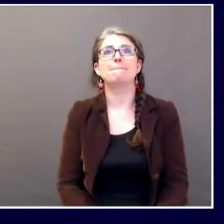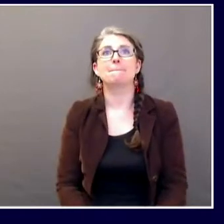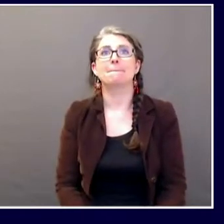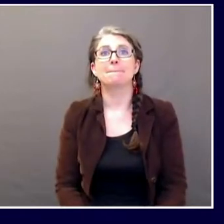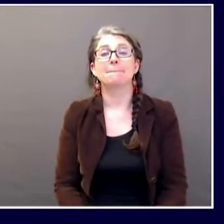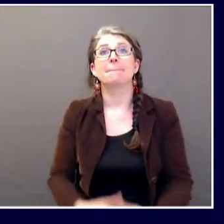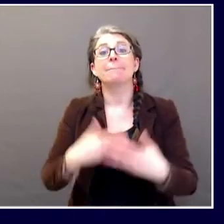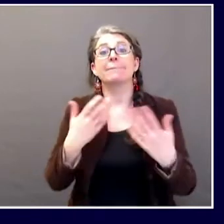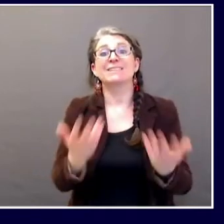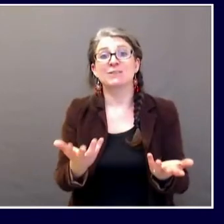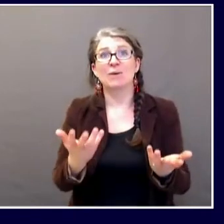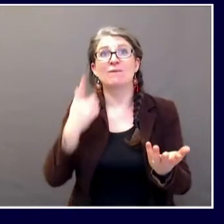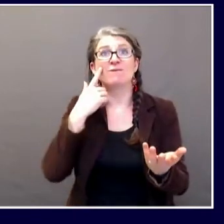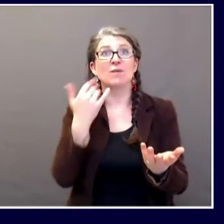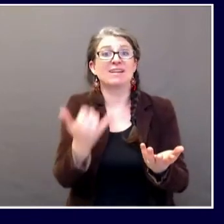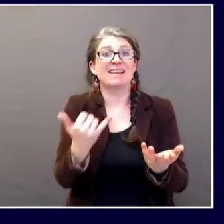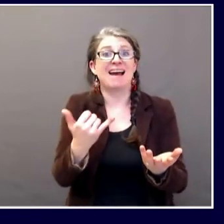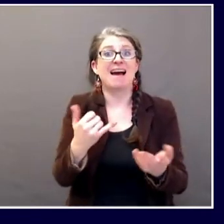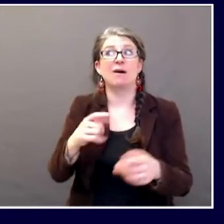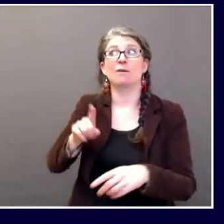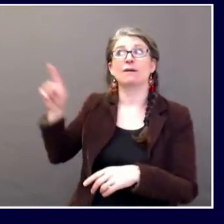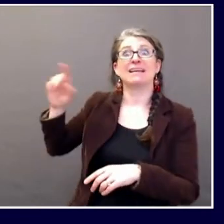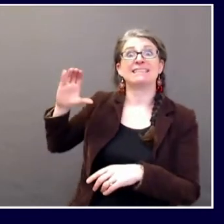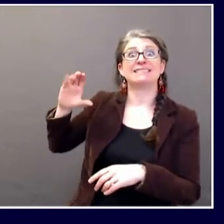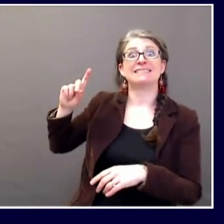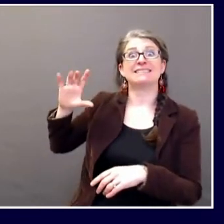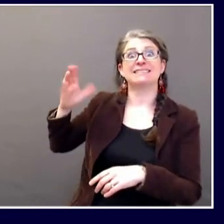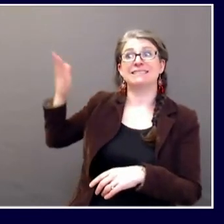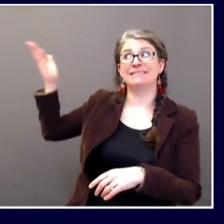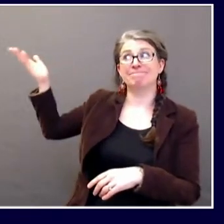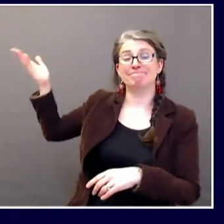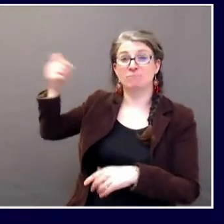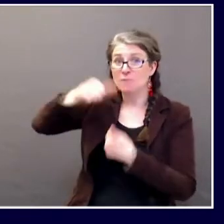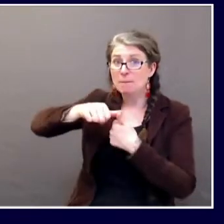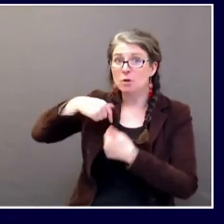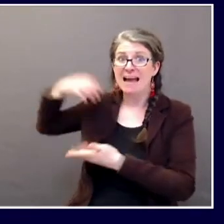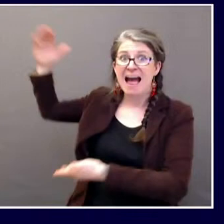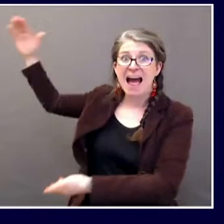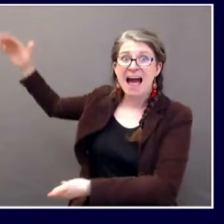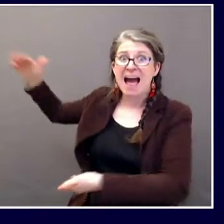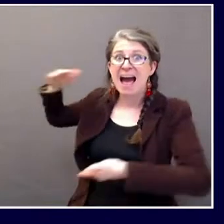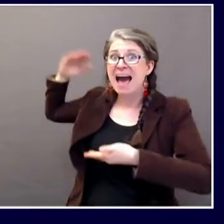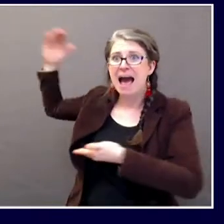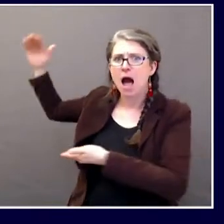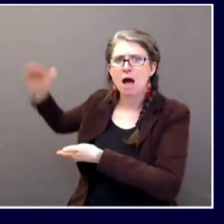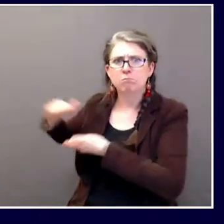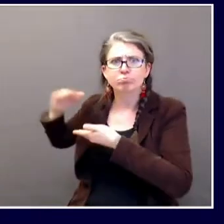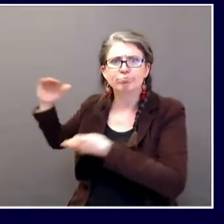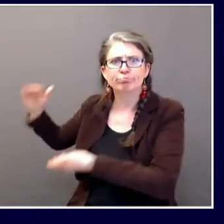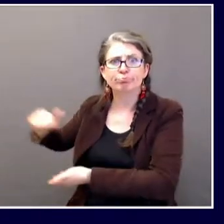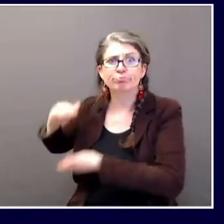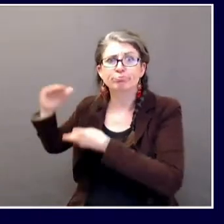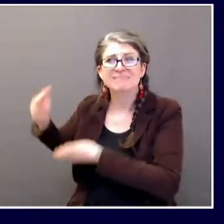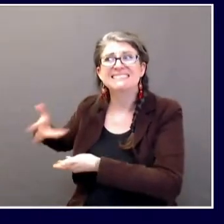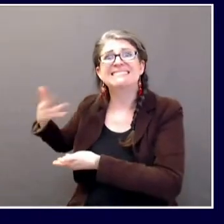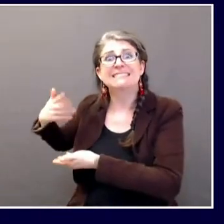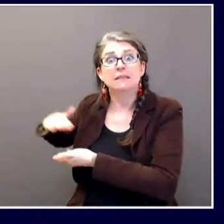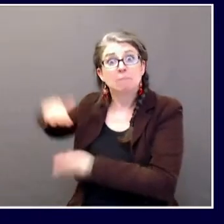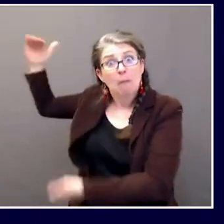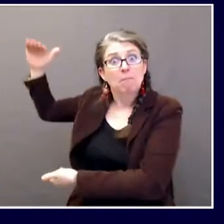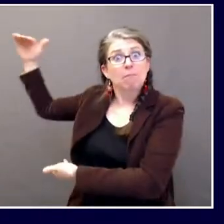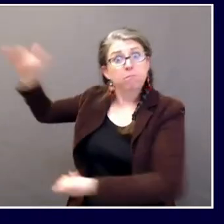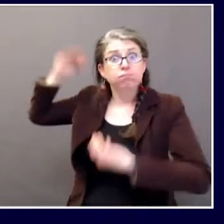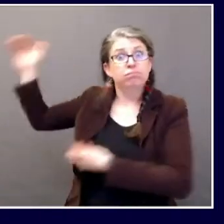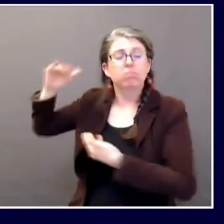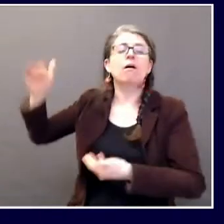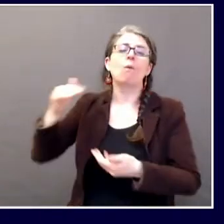put a focus on throughput. Throughput is right now the name of the game. The higher throughput that we can achieve with our doses that